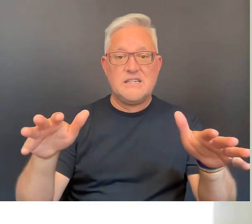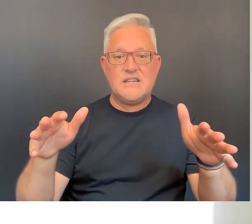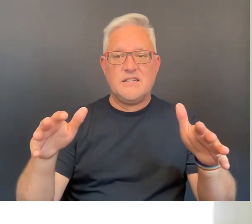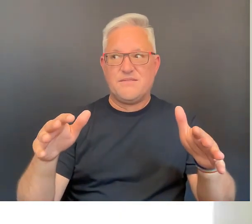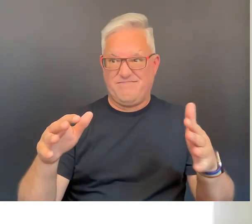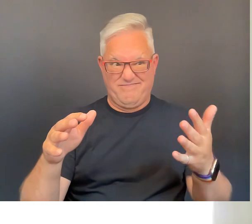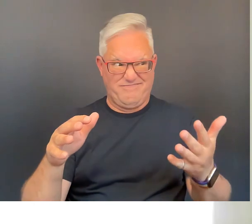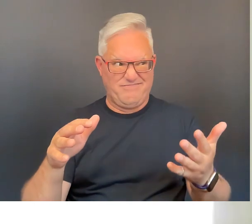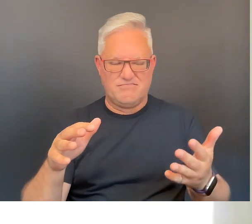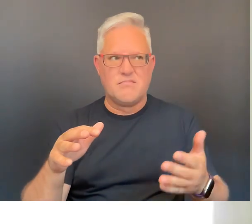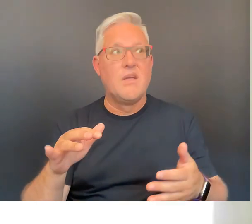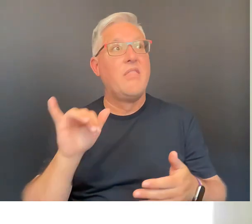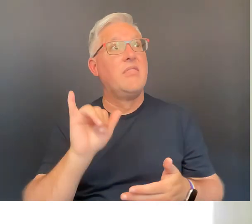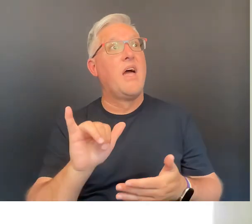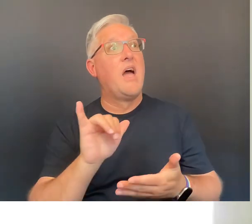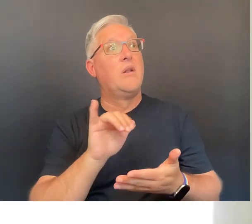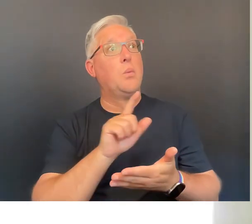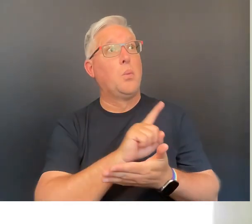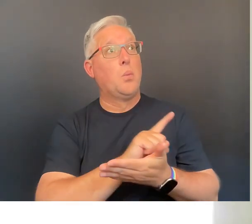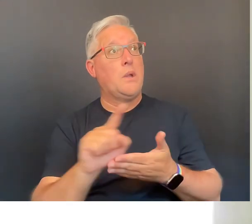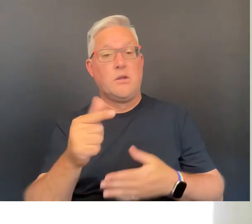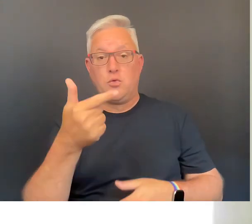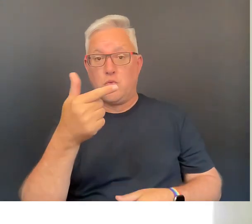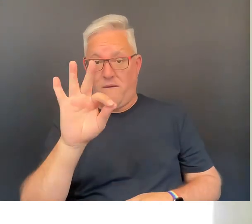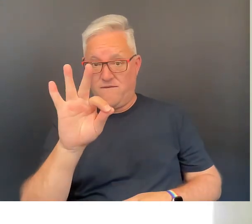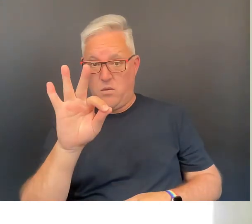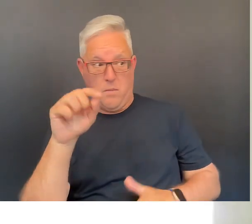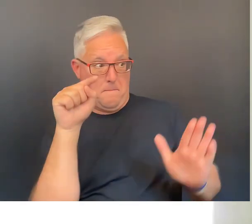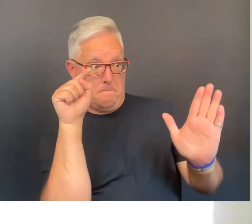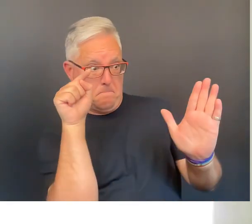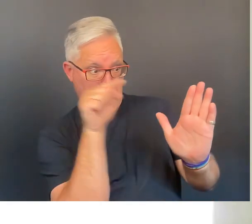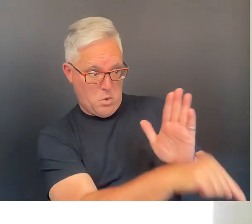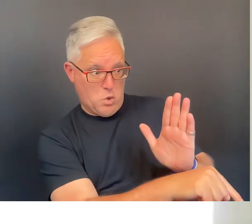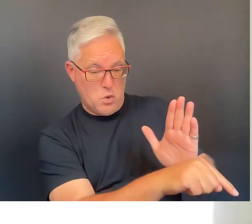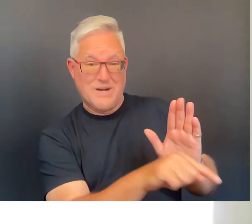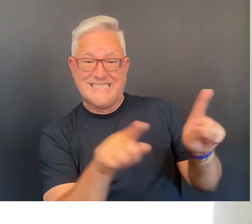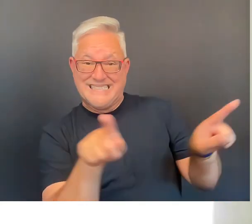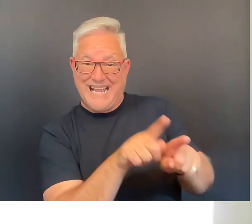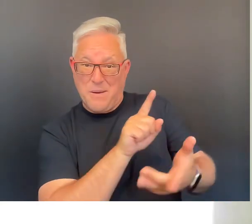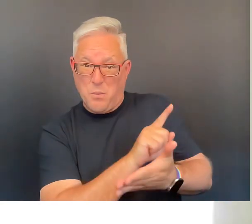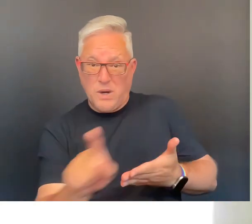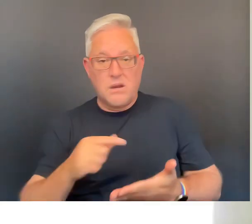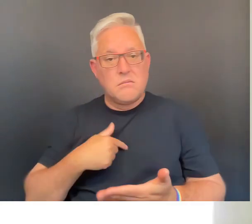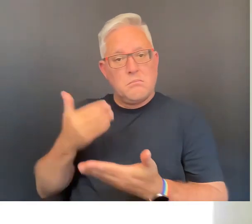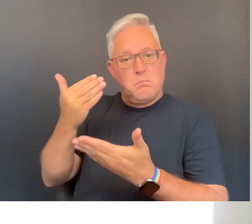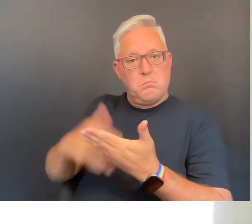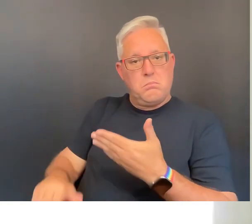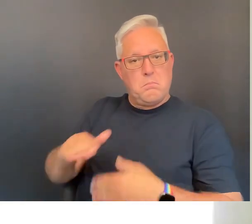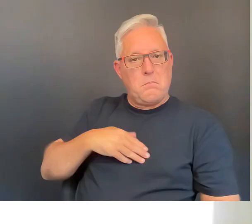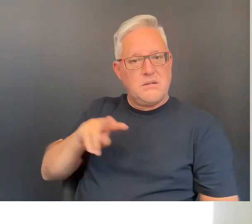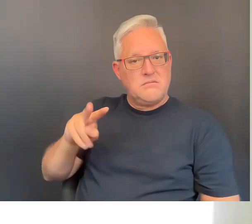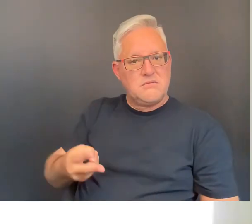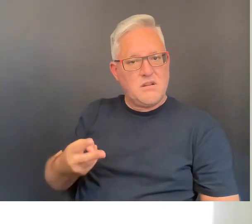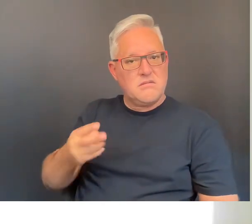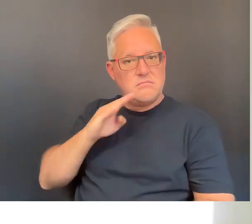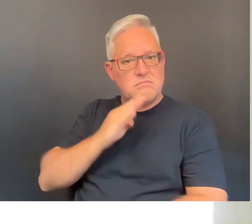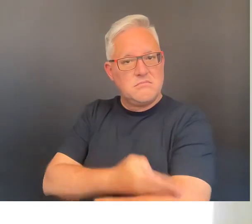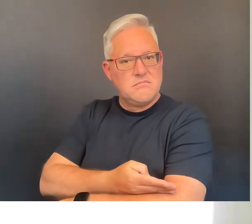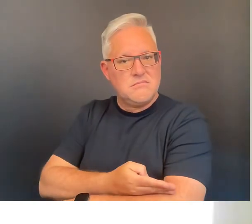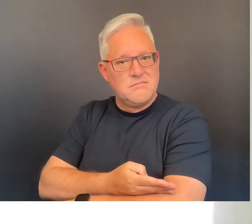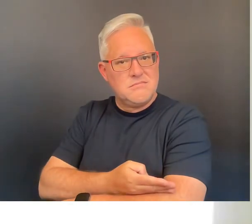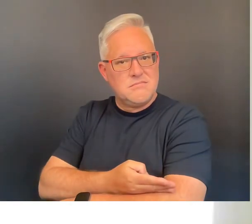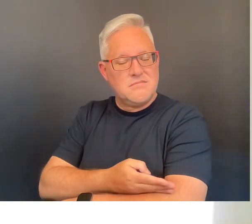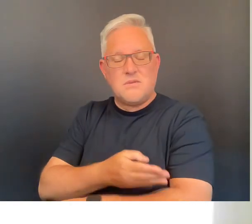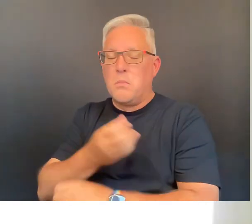had just actually, the week of George Floyd's murdering, also gave birth to my second child. There